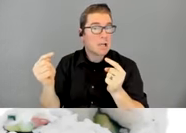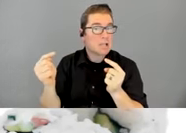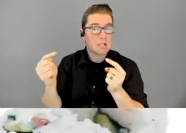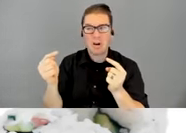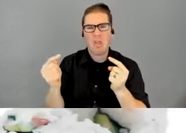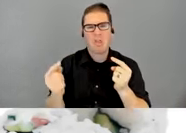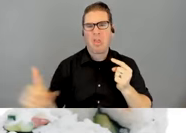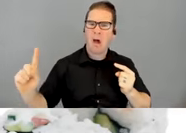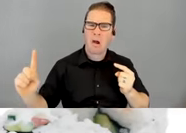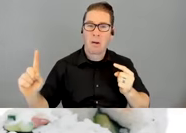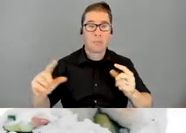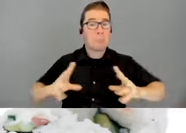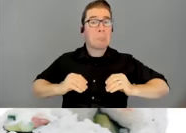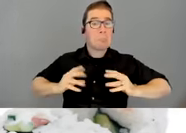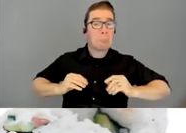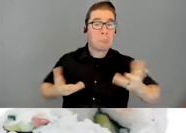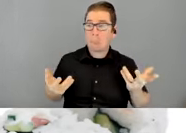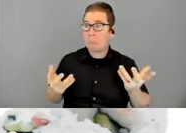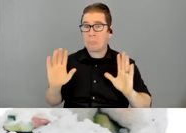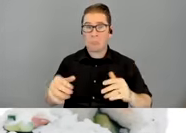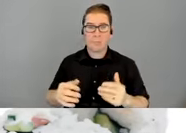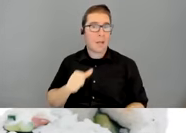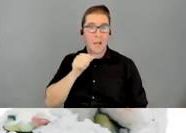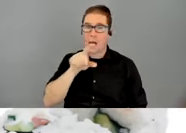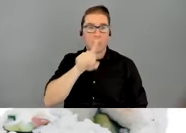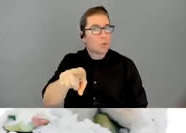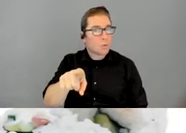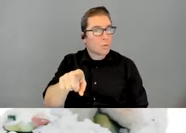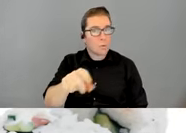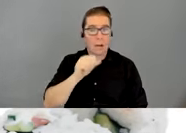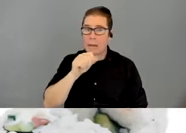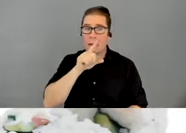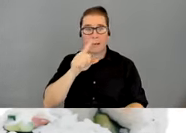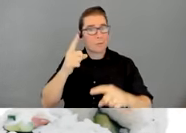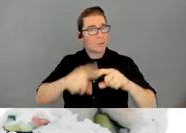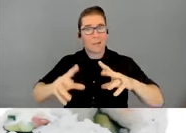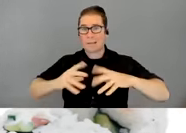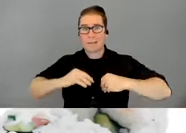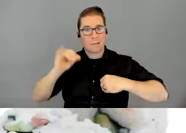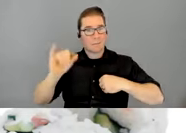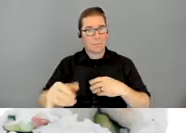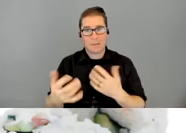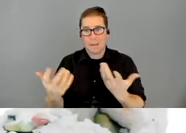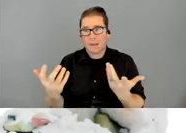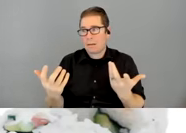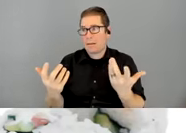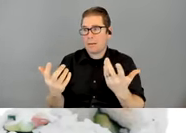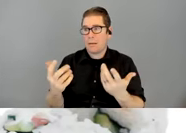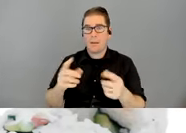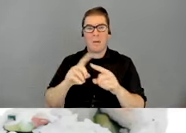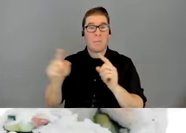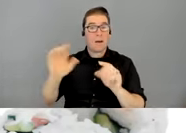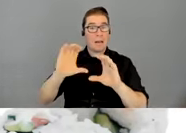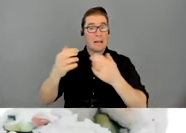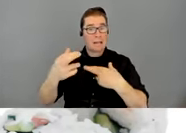disrespectfully. And that is not acceptable behavior. And the one thing that we can control is what happens in our